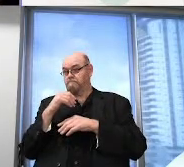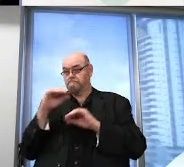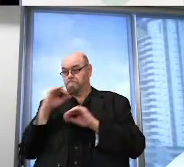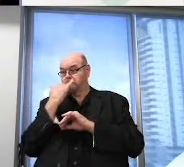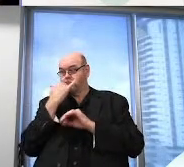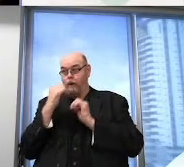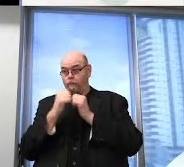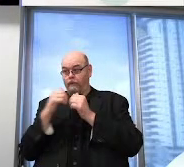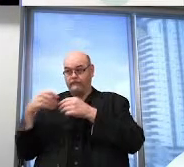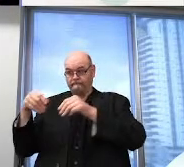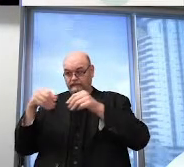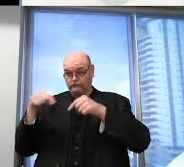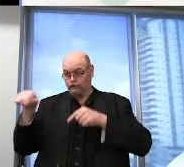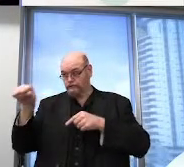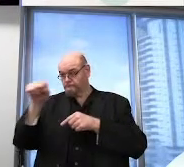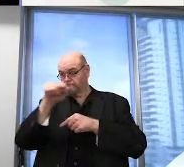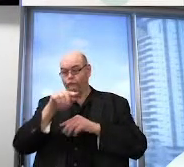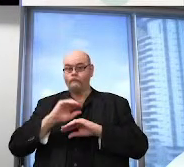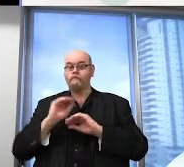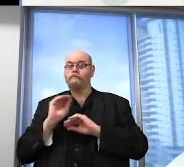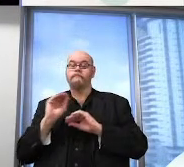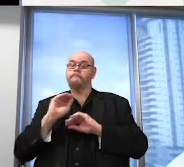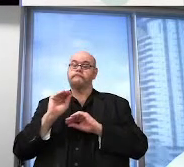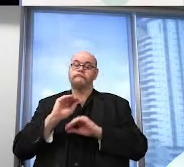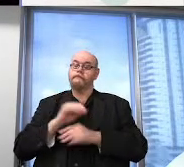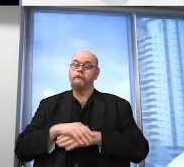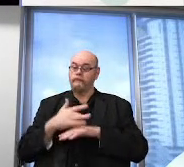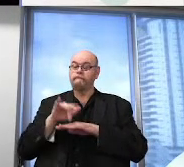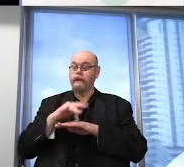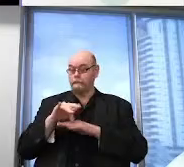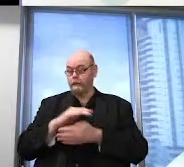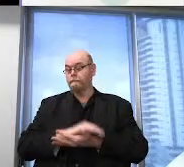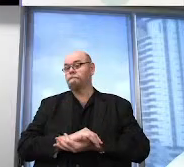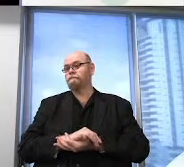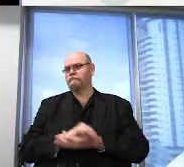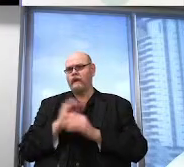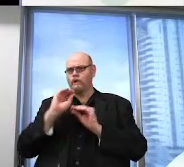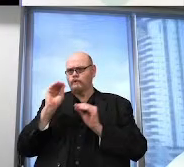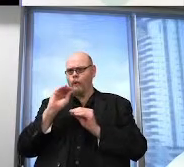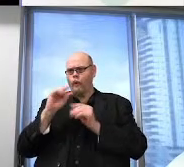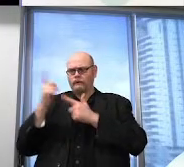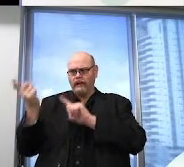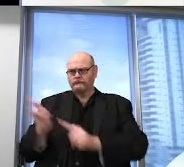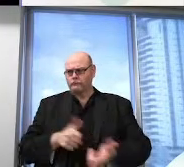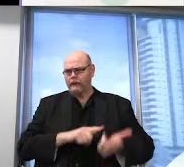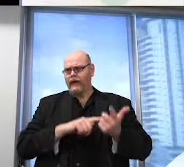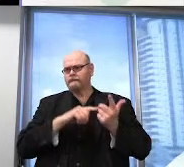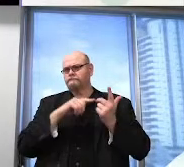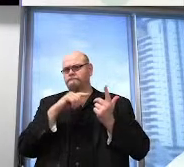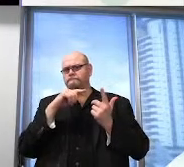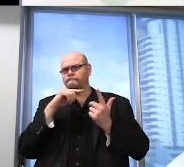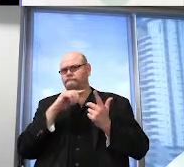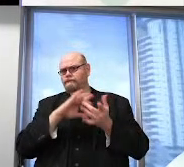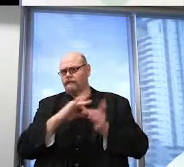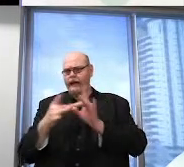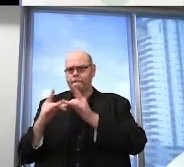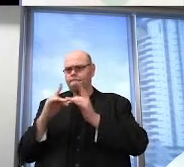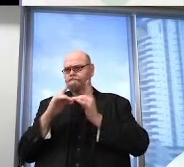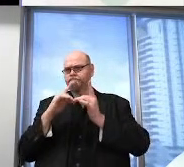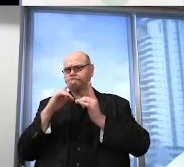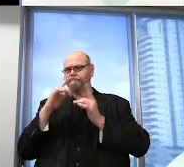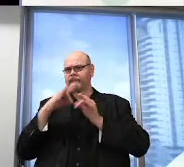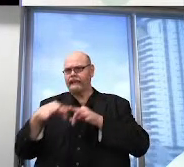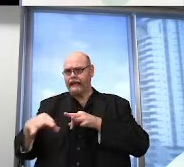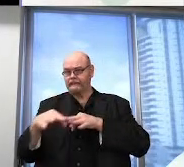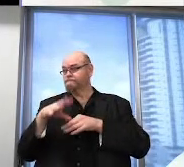unavailability? No, there is not a problem with vendor availability. There's not a problem with supply chain delays? No, there is